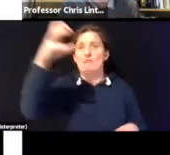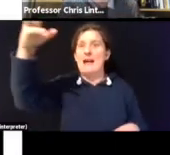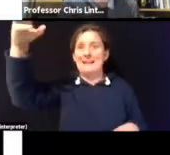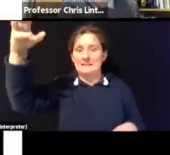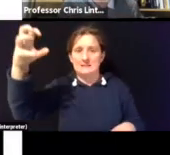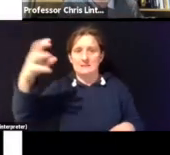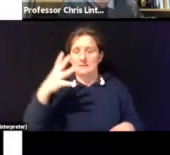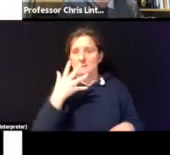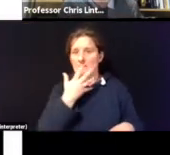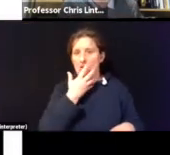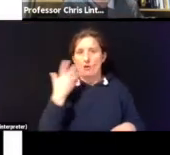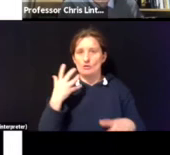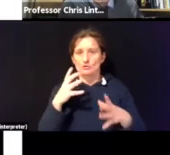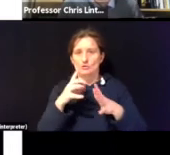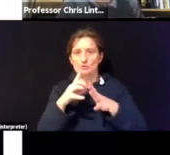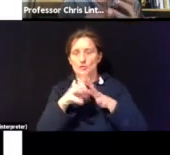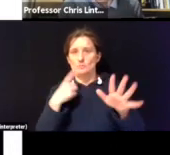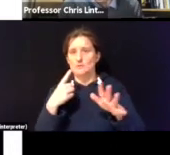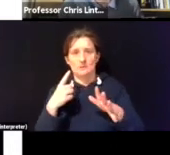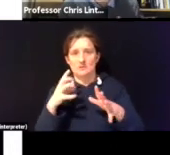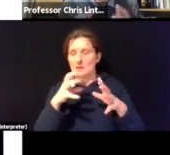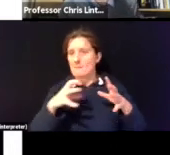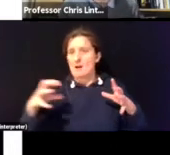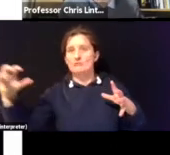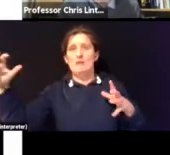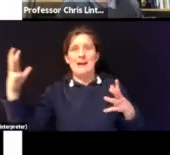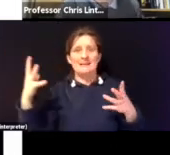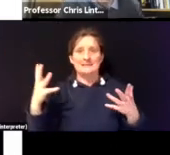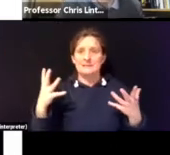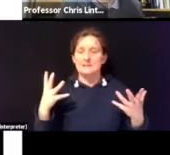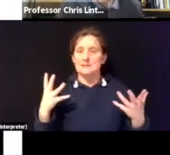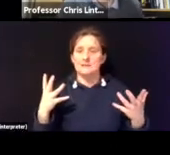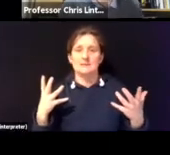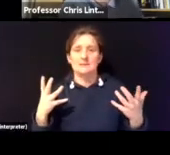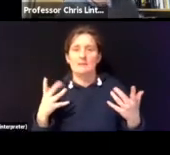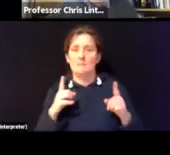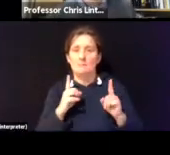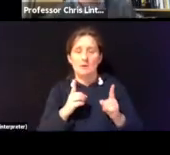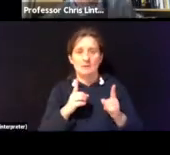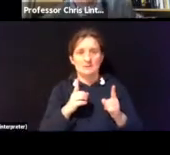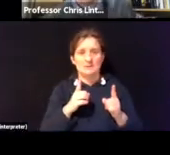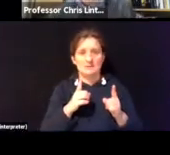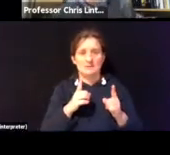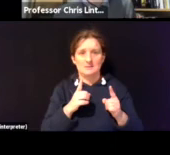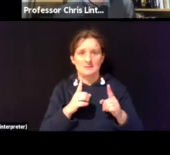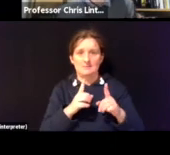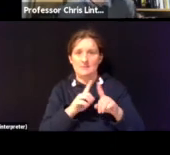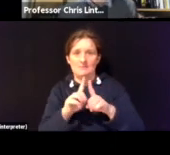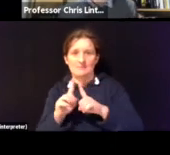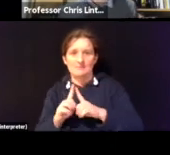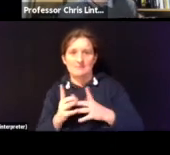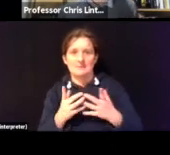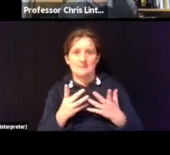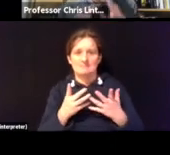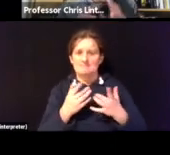hot Jupiters that I mentioned. And that statement may bring together many of the mysteries of our solar